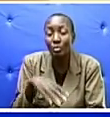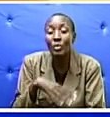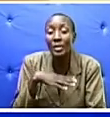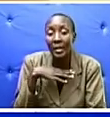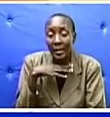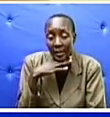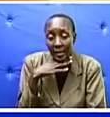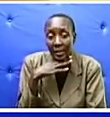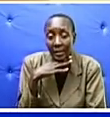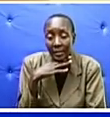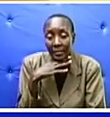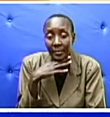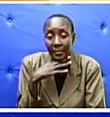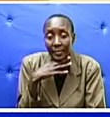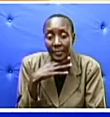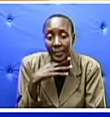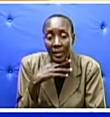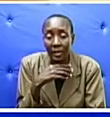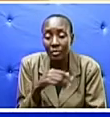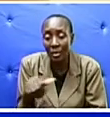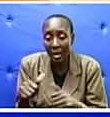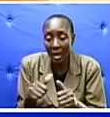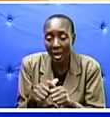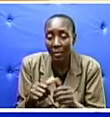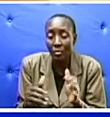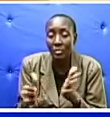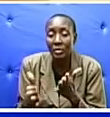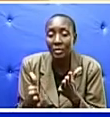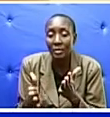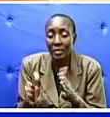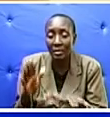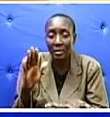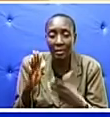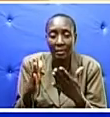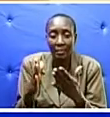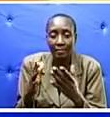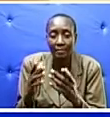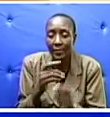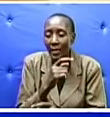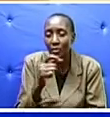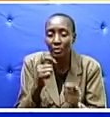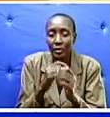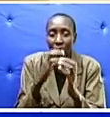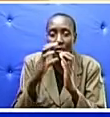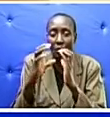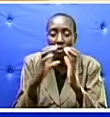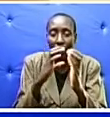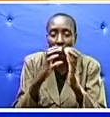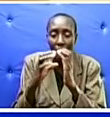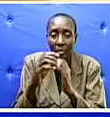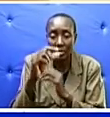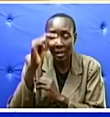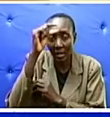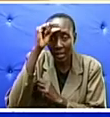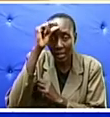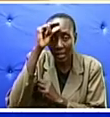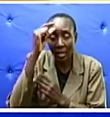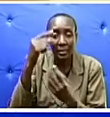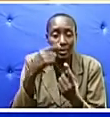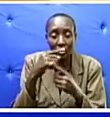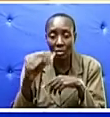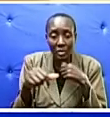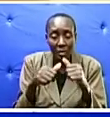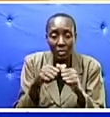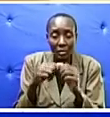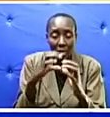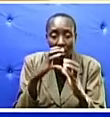So about the strategic communication, has the government maybe failed in terms of strategic